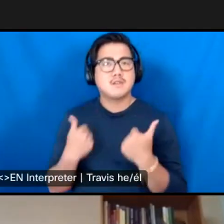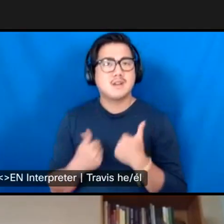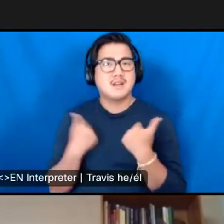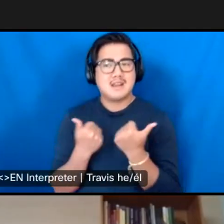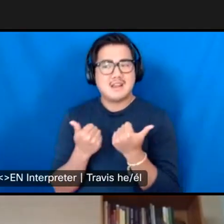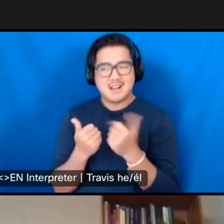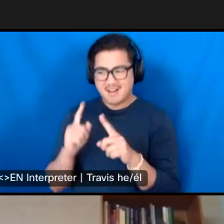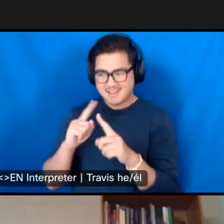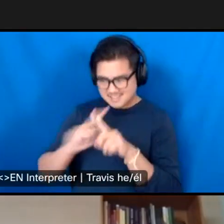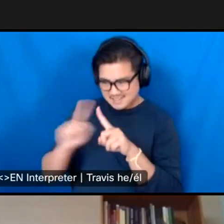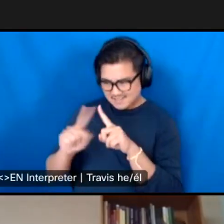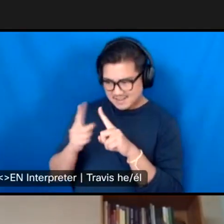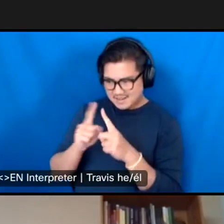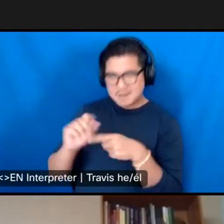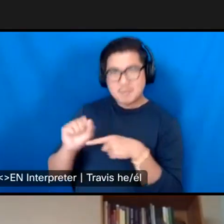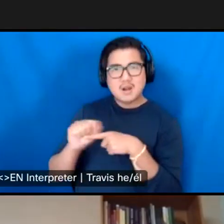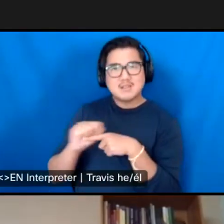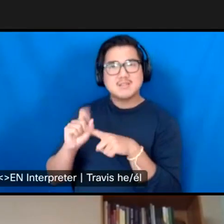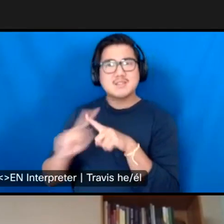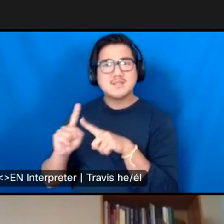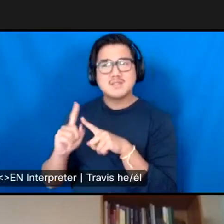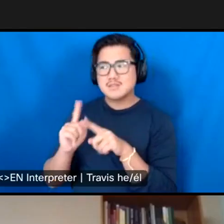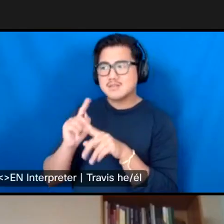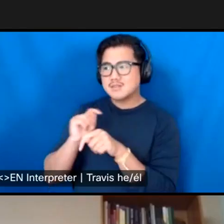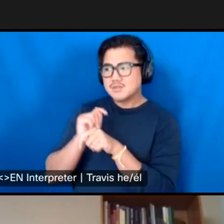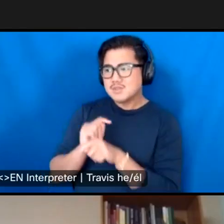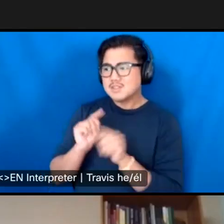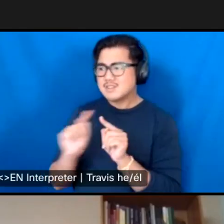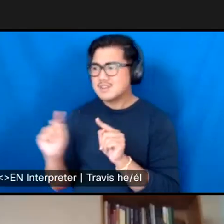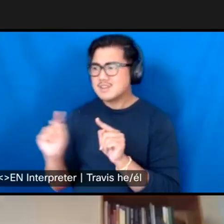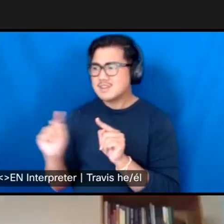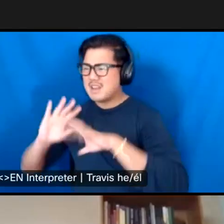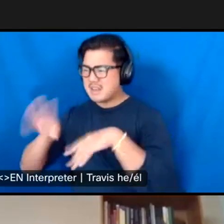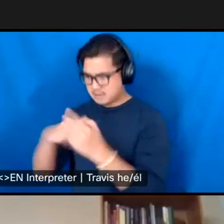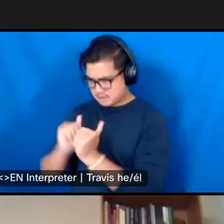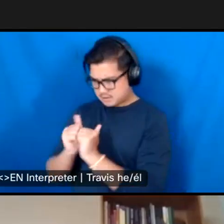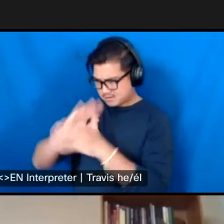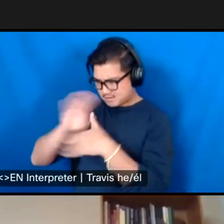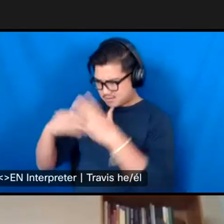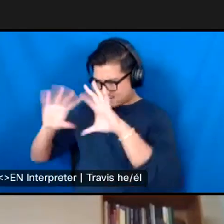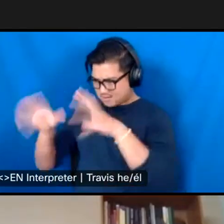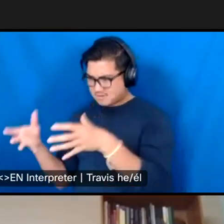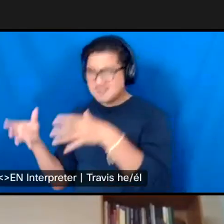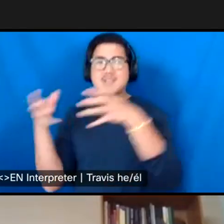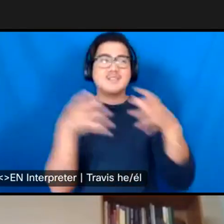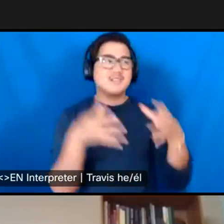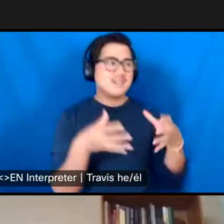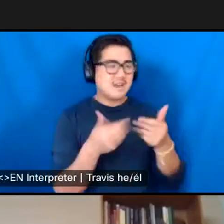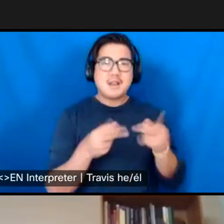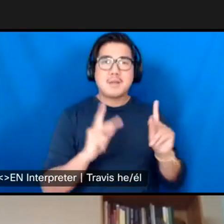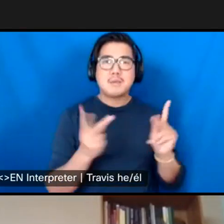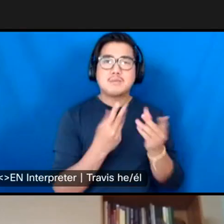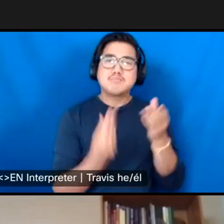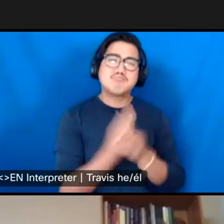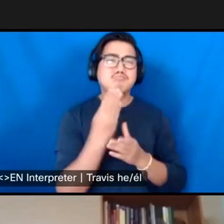into um, a an evolution where they can also be used to thrive, right?